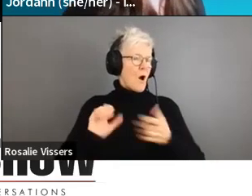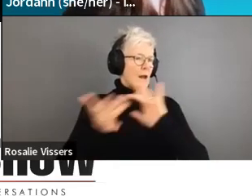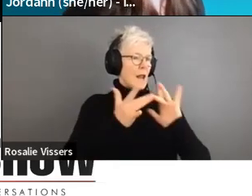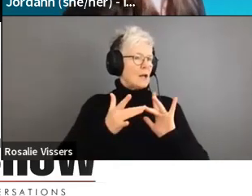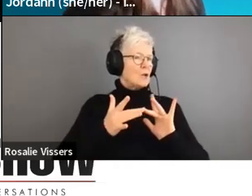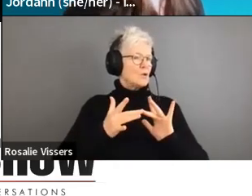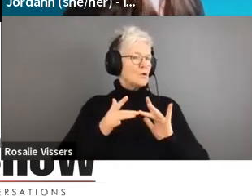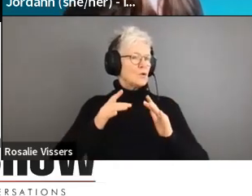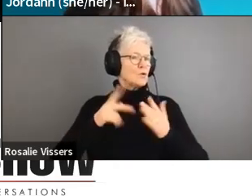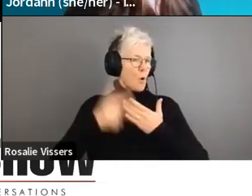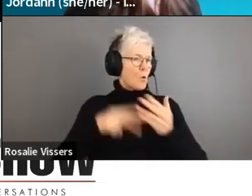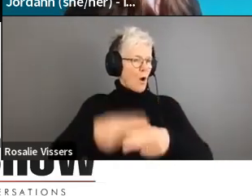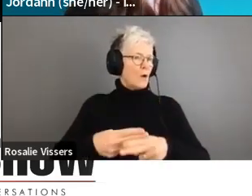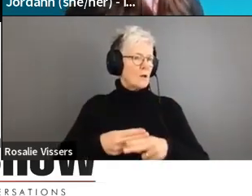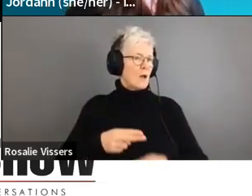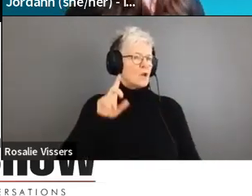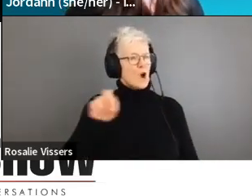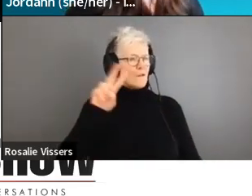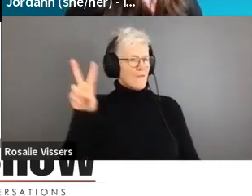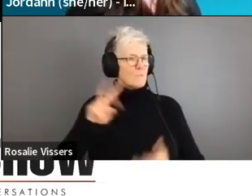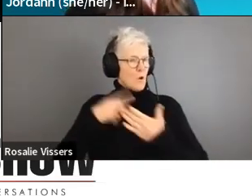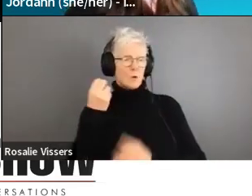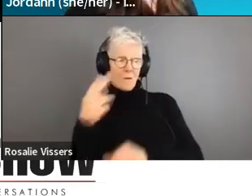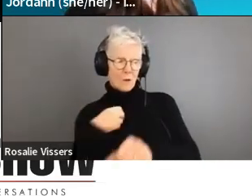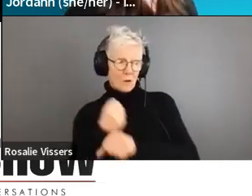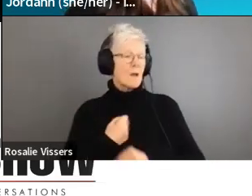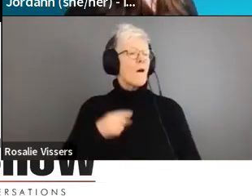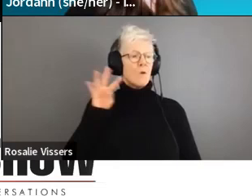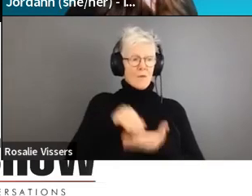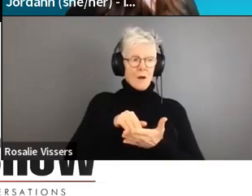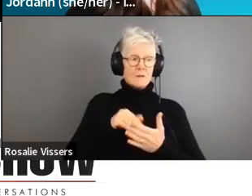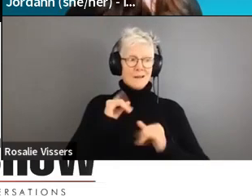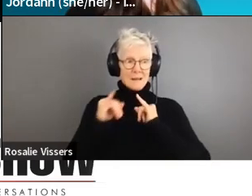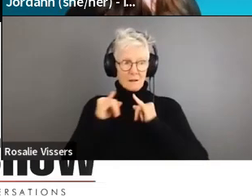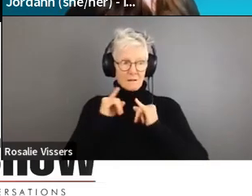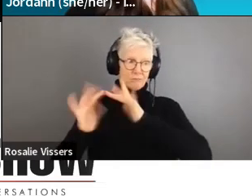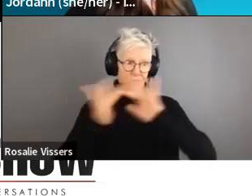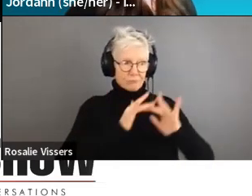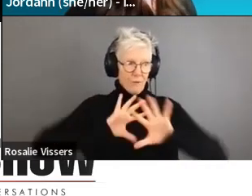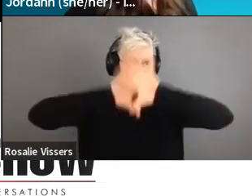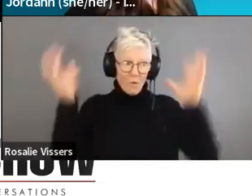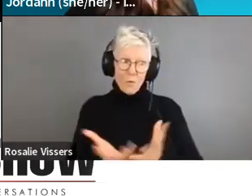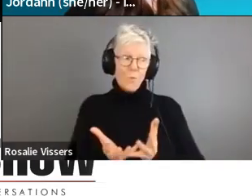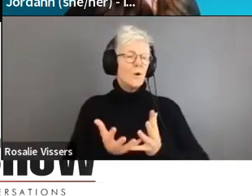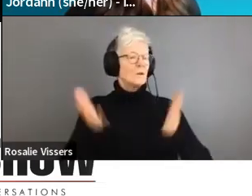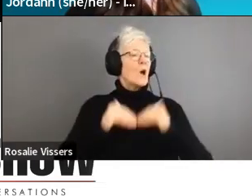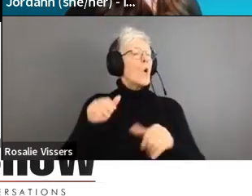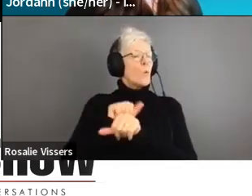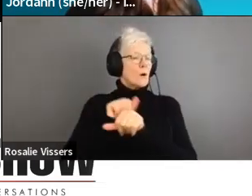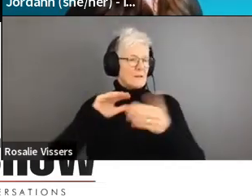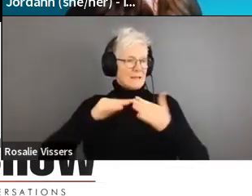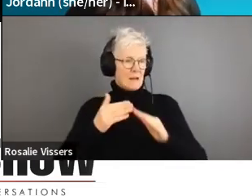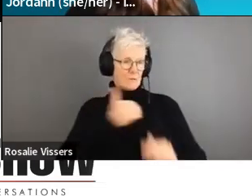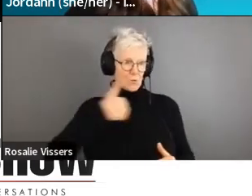Dr. Vibe Show, for over 12 years and has done over 4,000 online interviews with people from all over the world. Dr. Vibe has